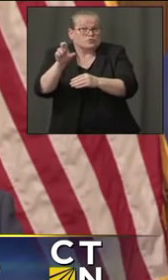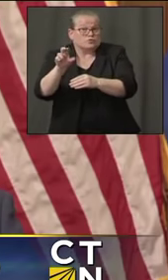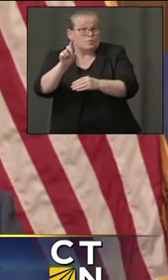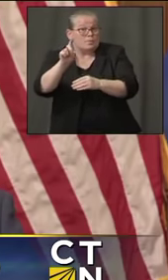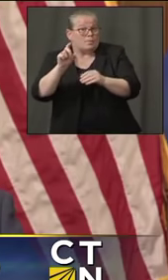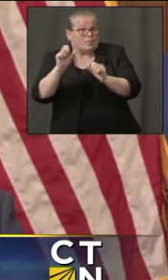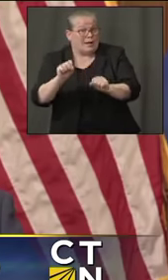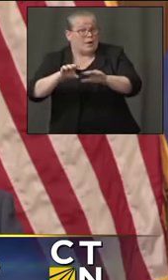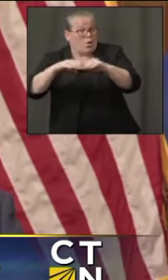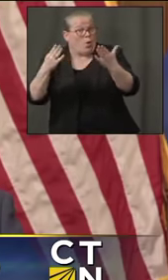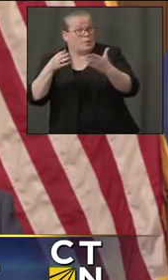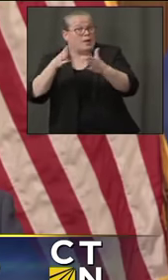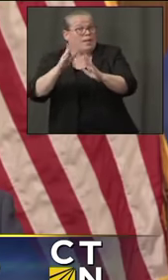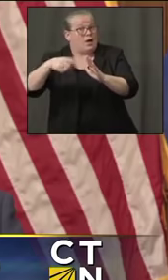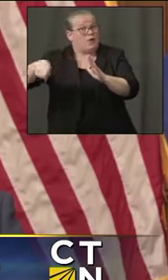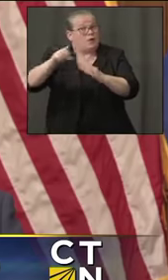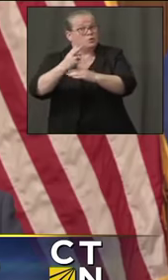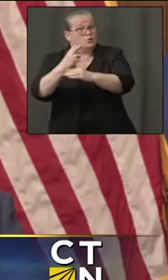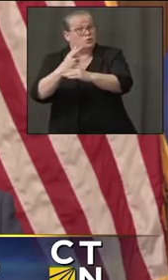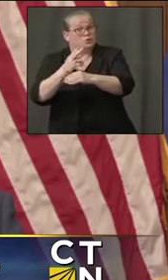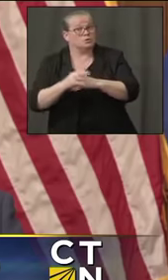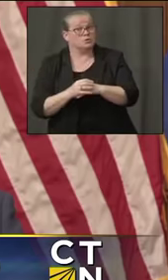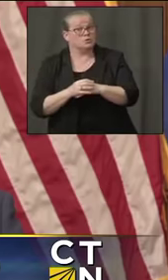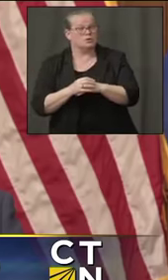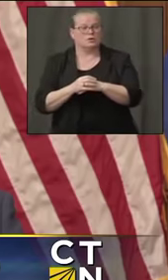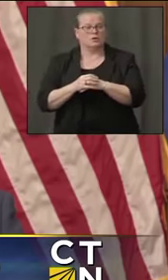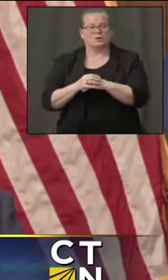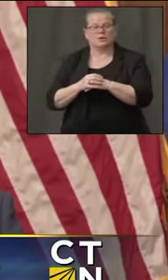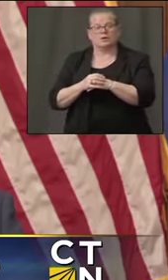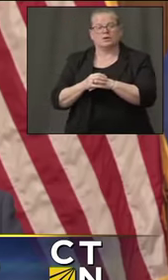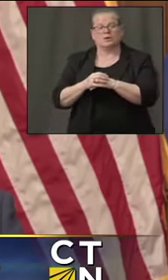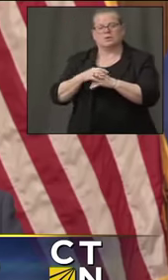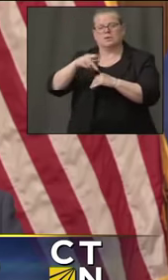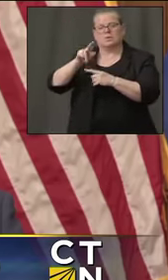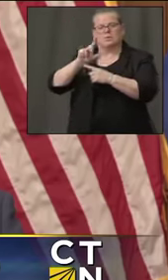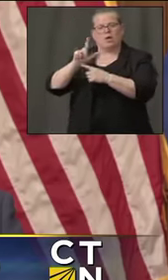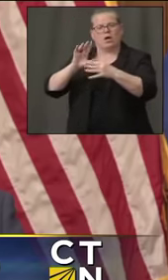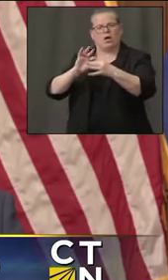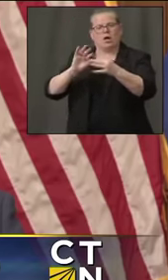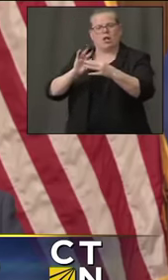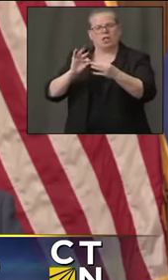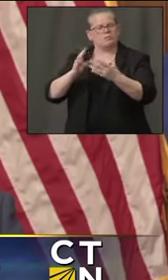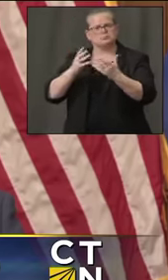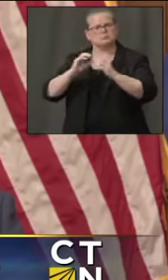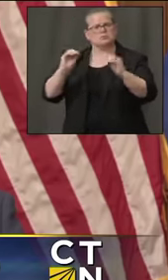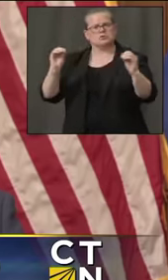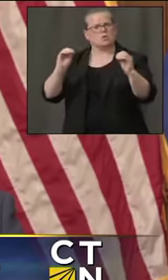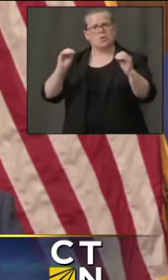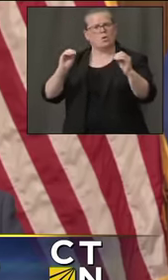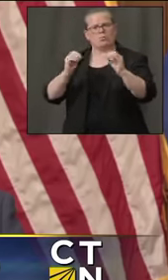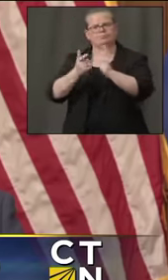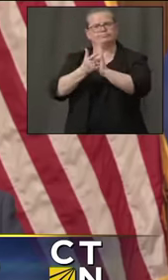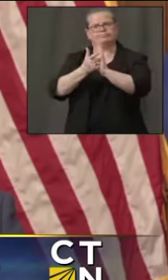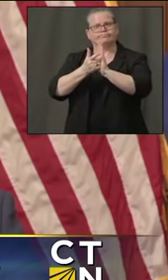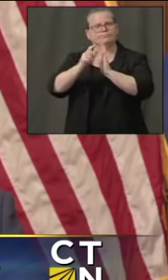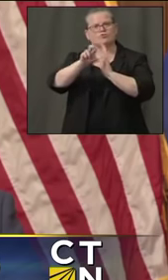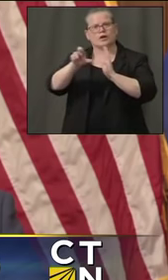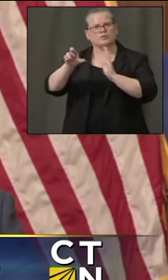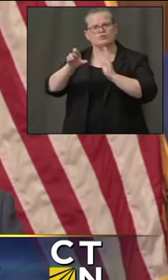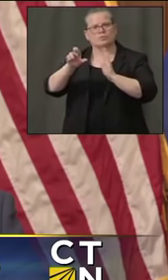that prohibit the restrooms from being open for those purposes.